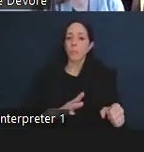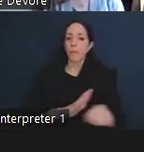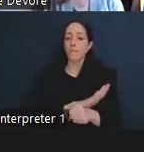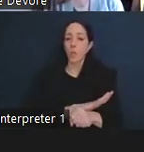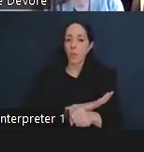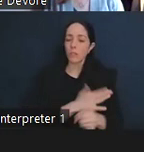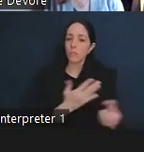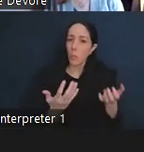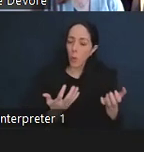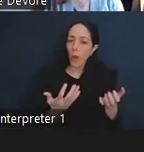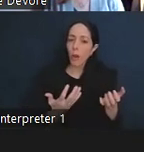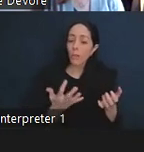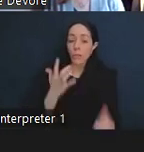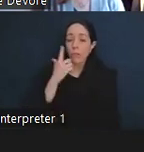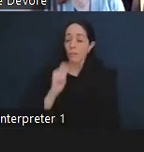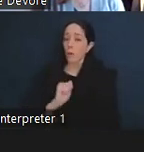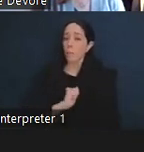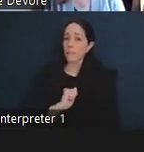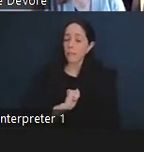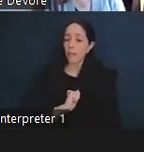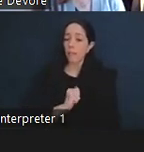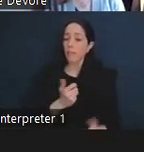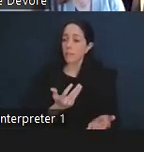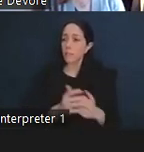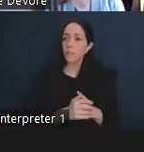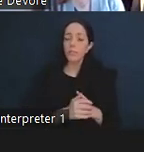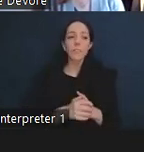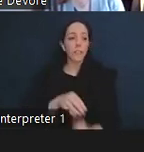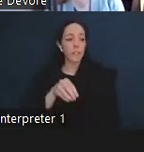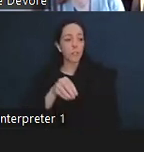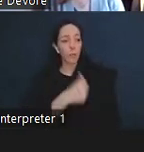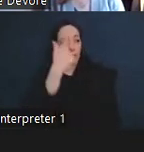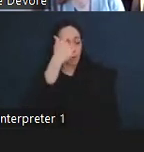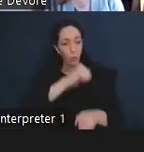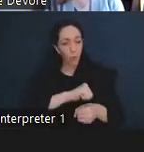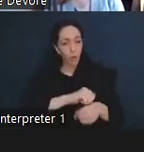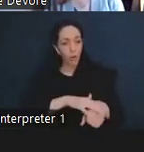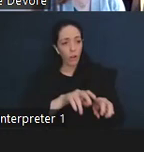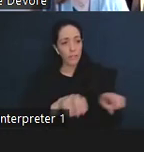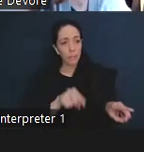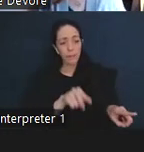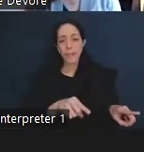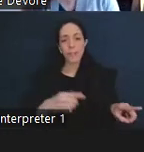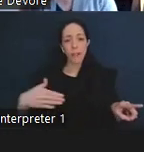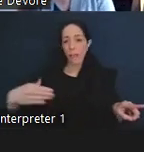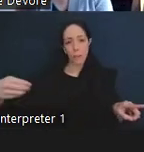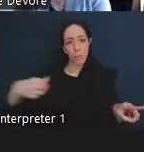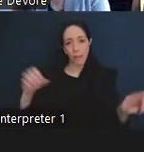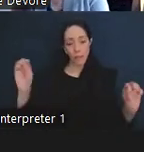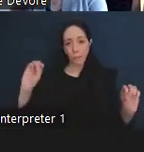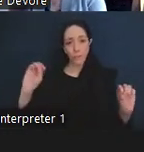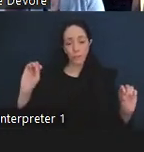And I can just say for myself, like, being able to get compensated for my work on committees, which I have yet to be compensated for